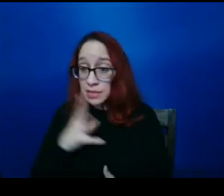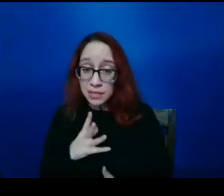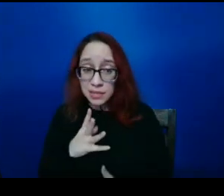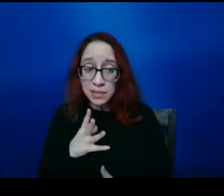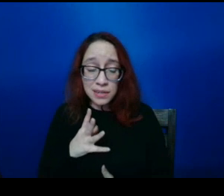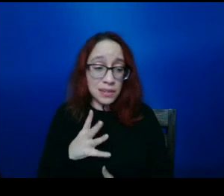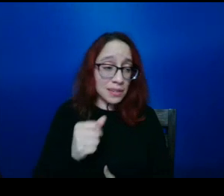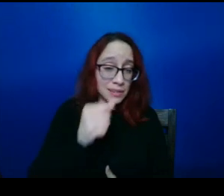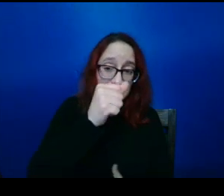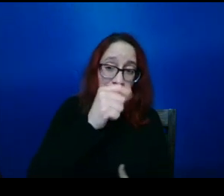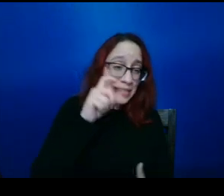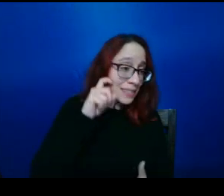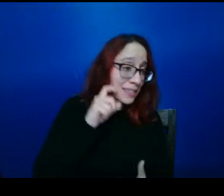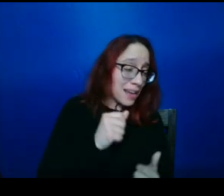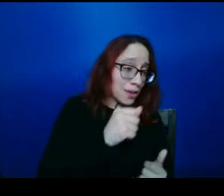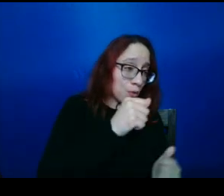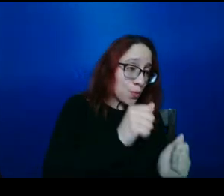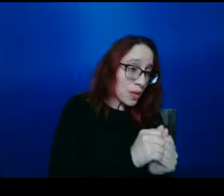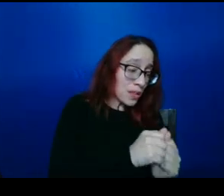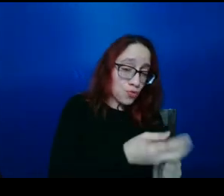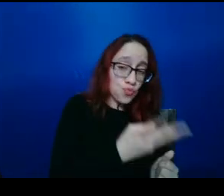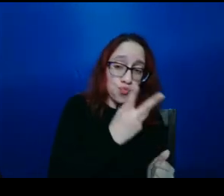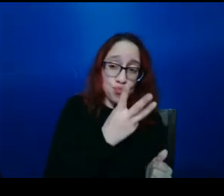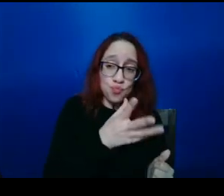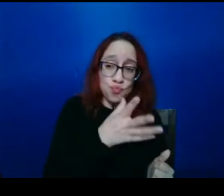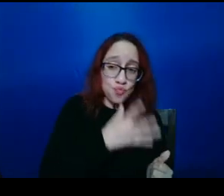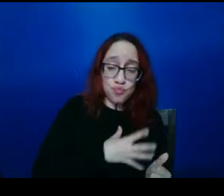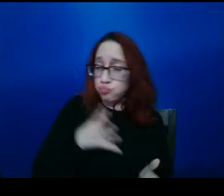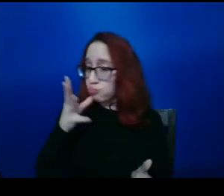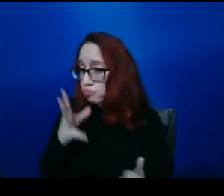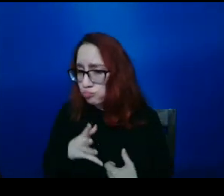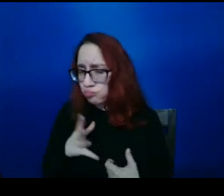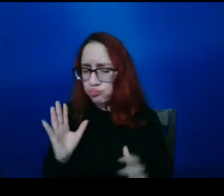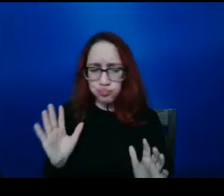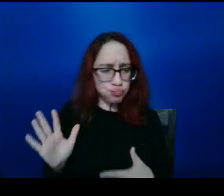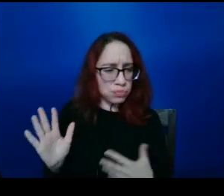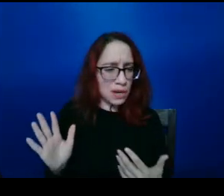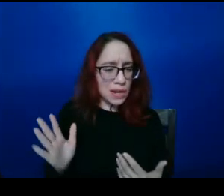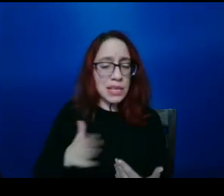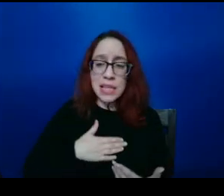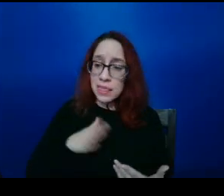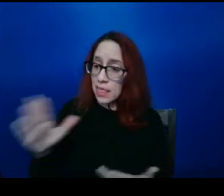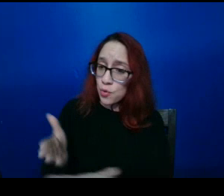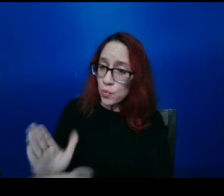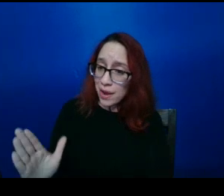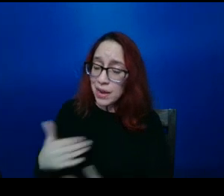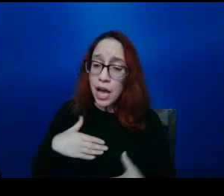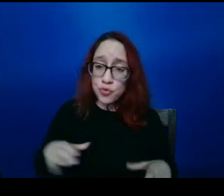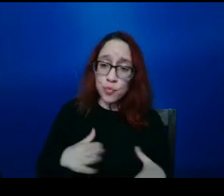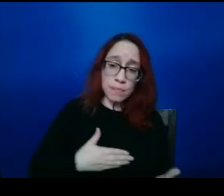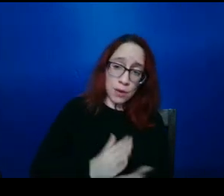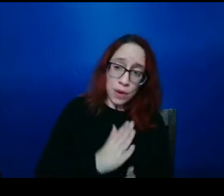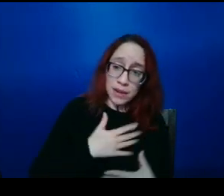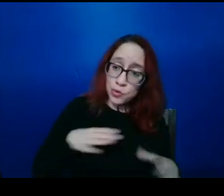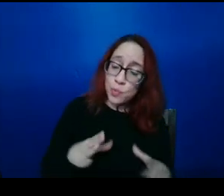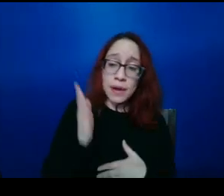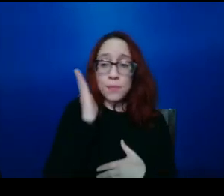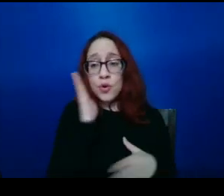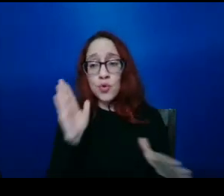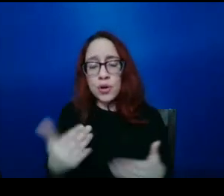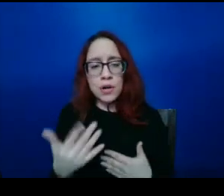and sex between female and another female. It's their right, just like it's my right to do in my bedroom what I want. But